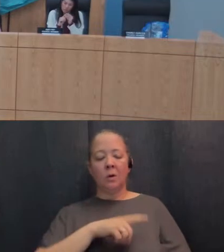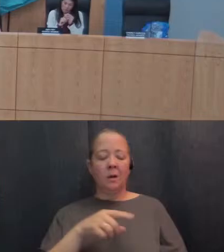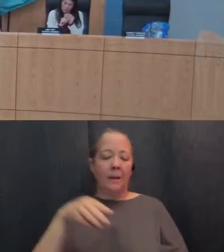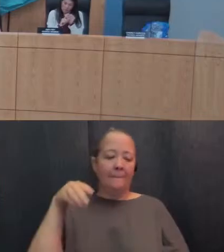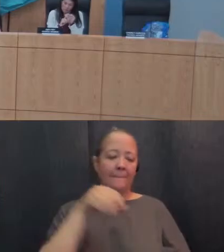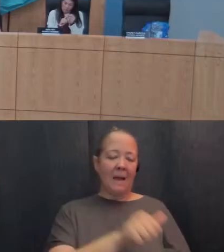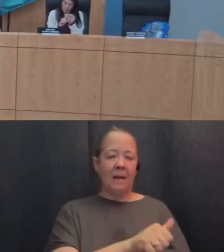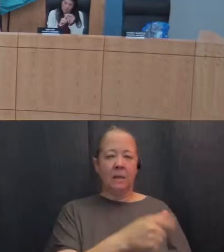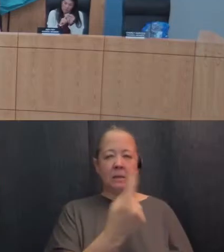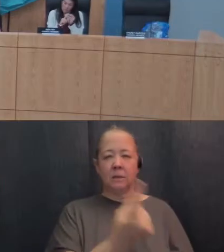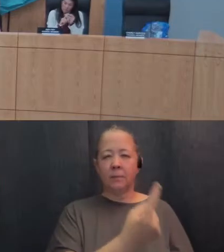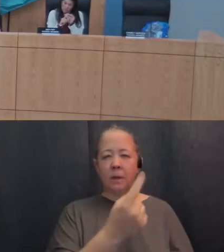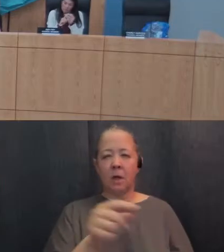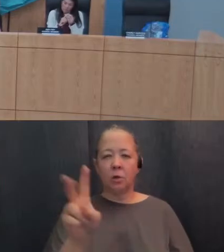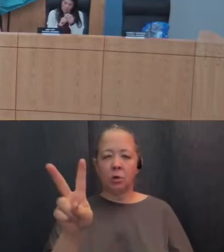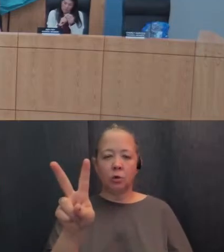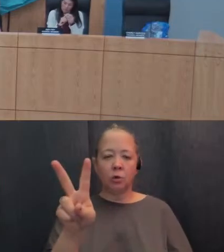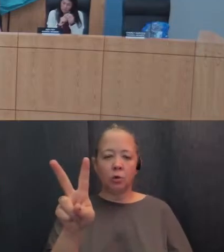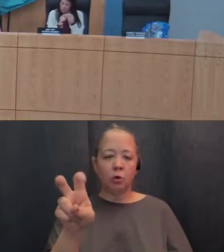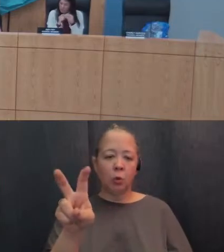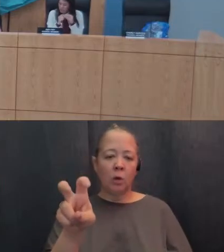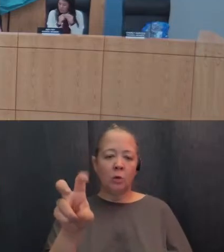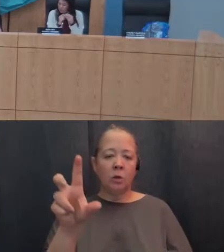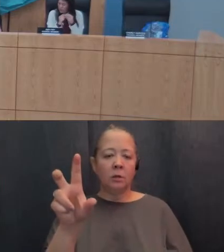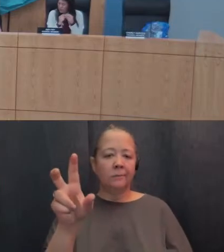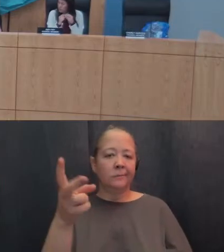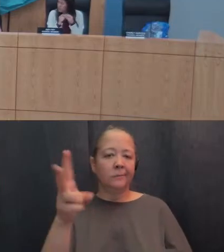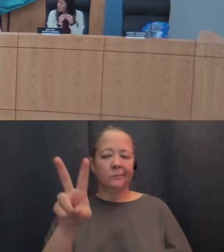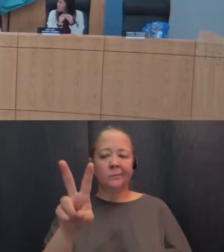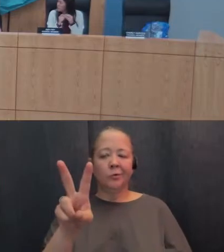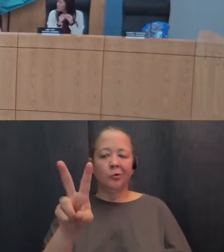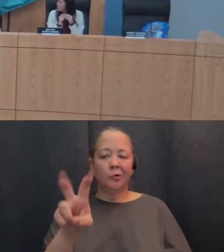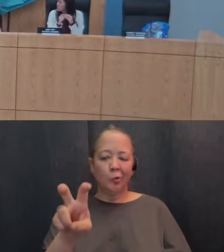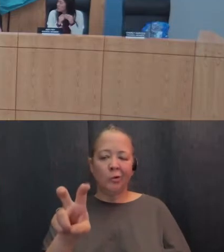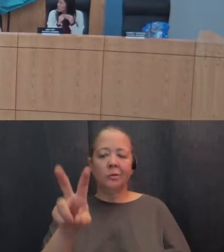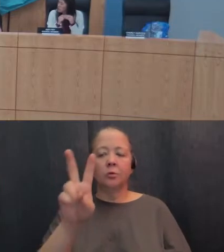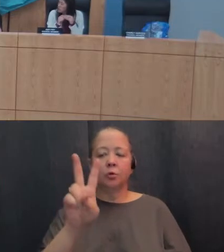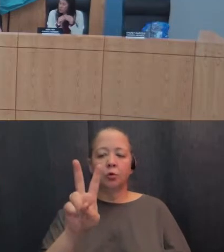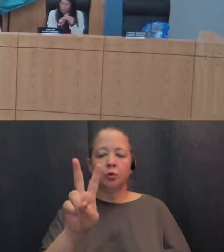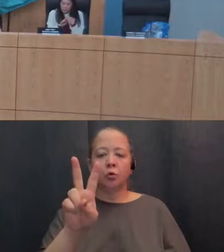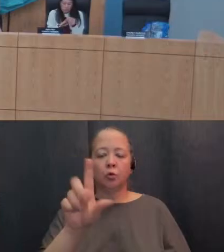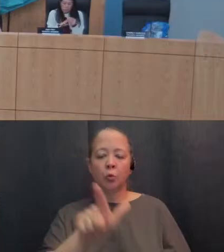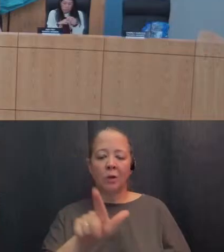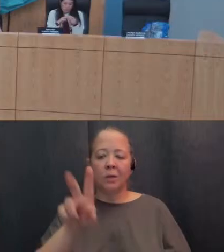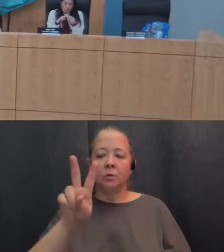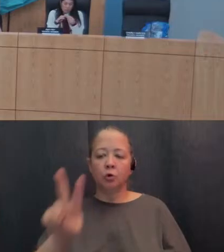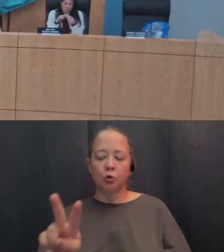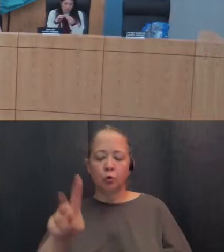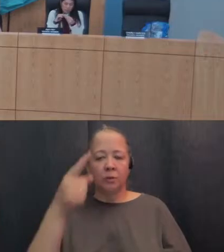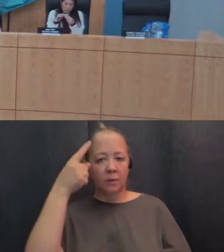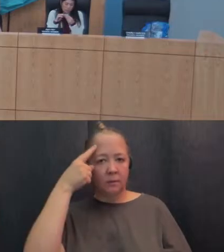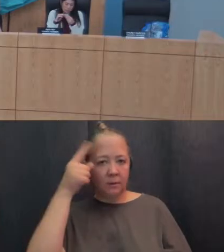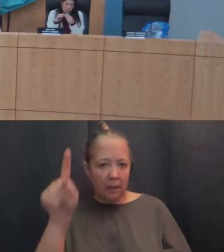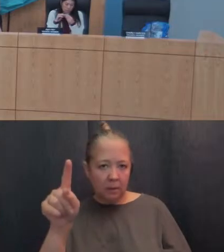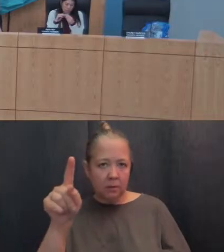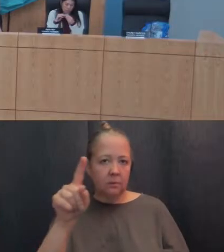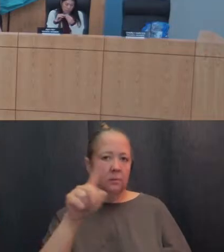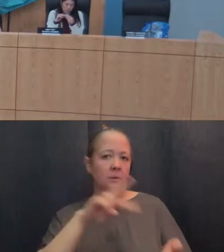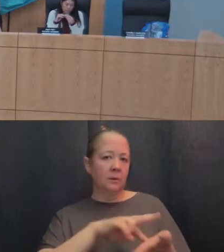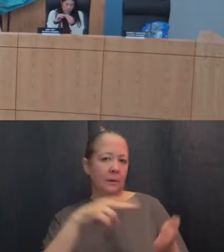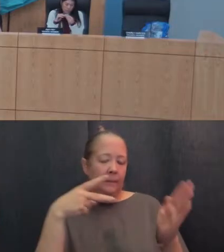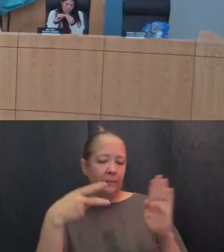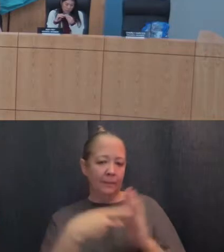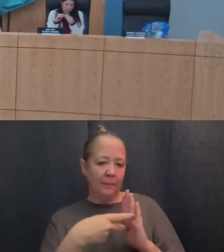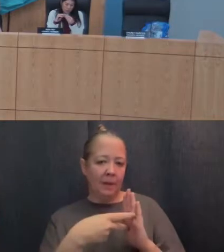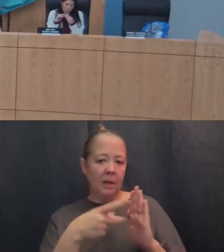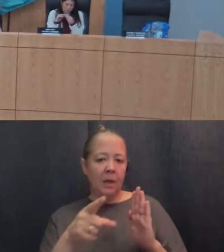222 cents. And what does that mean? It sounds like a nonsense statement, but what it means is that you're paying over 2% of the assessed value of your house